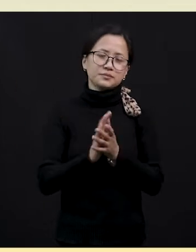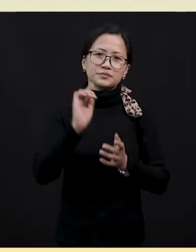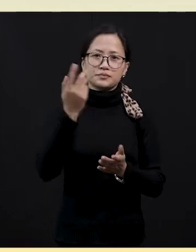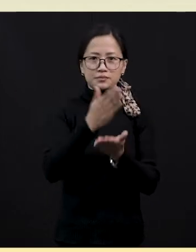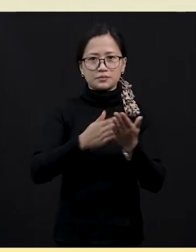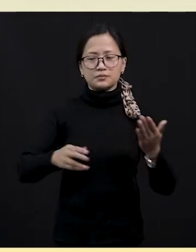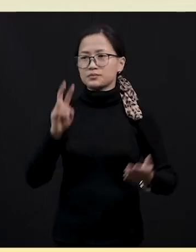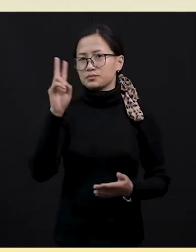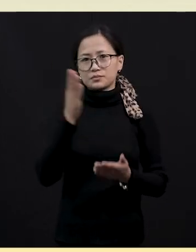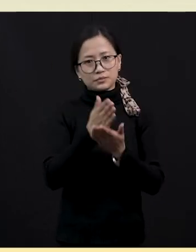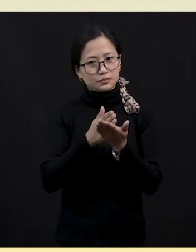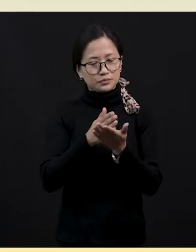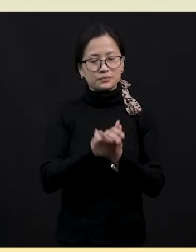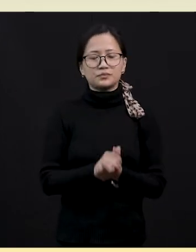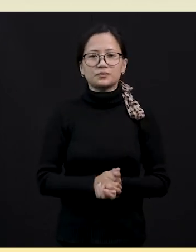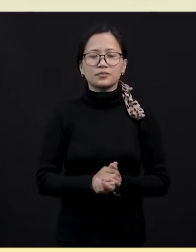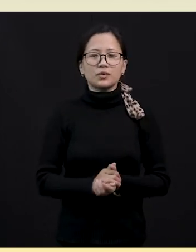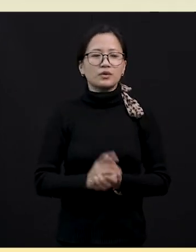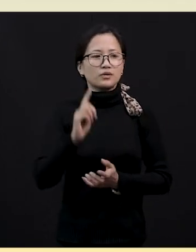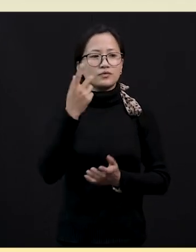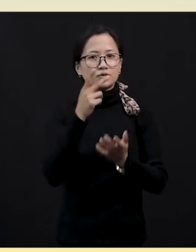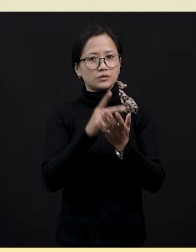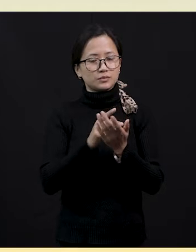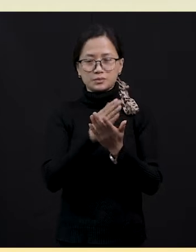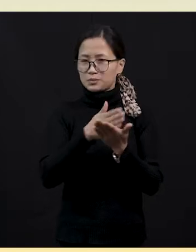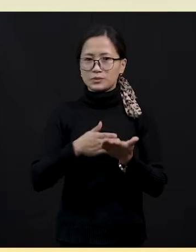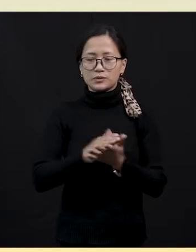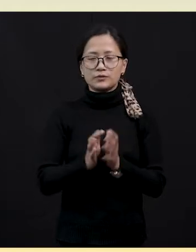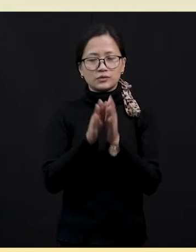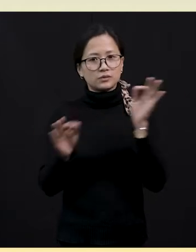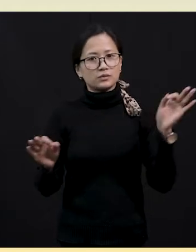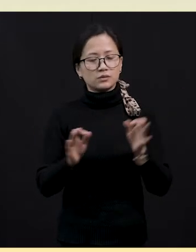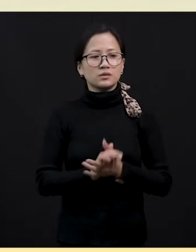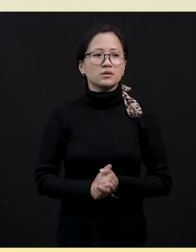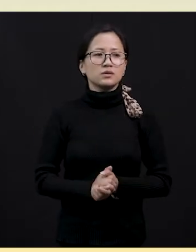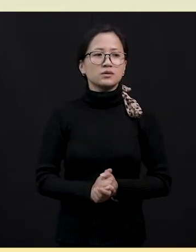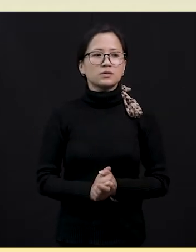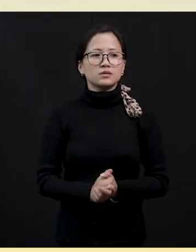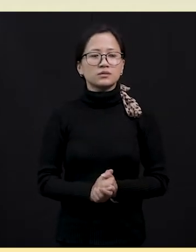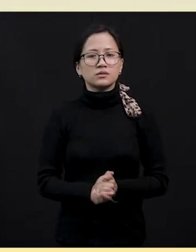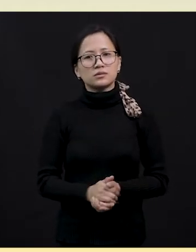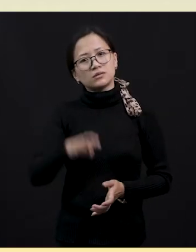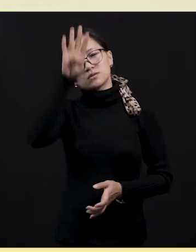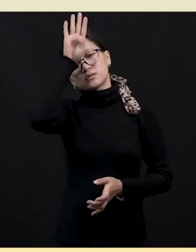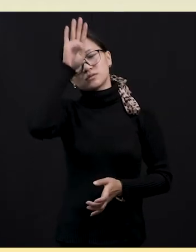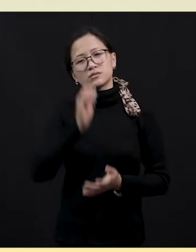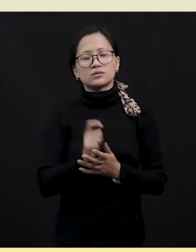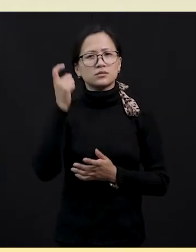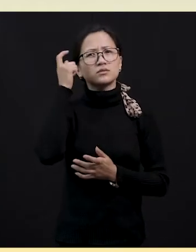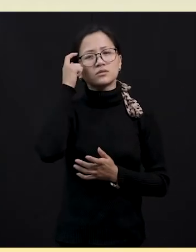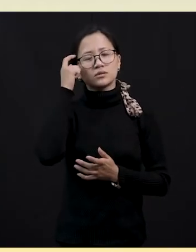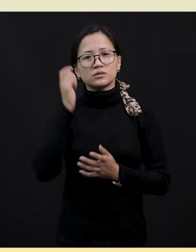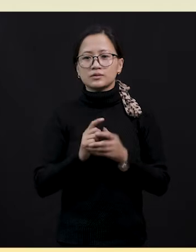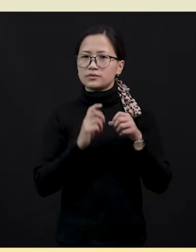I have divided it into 2 parts. So, this is your first part of the story. All right, so this is a king who's thinking